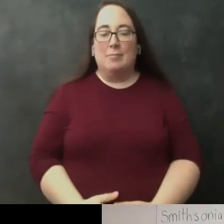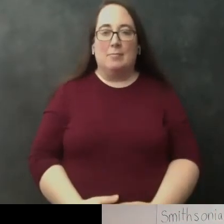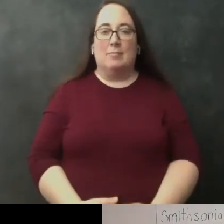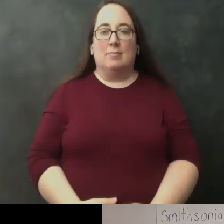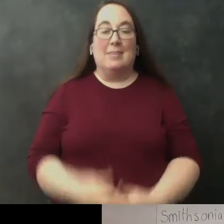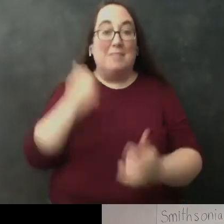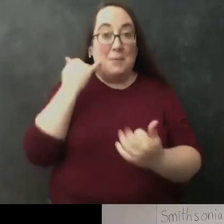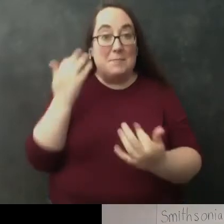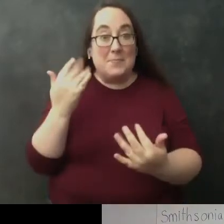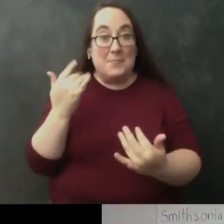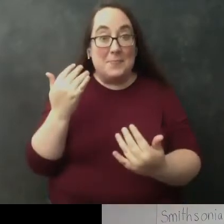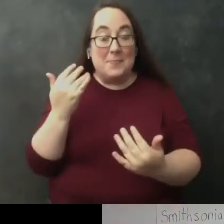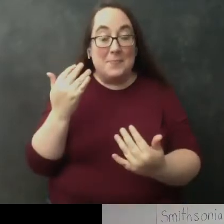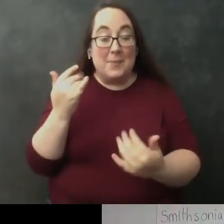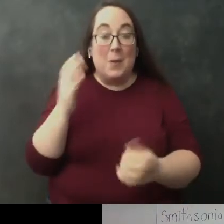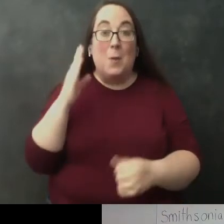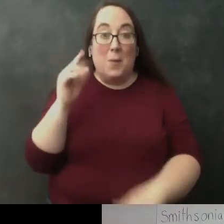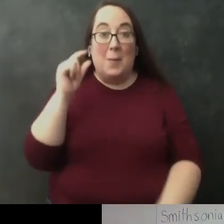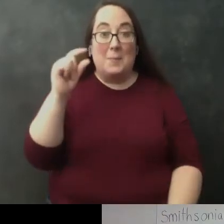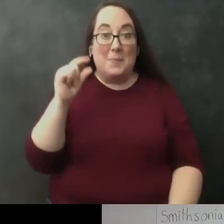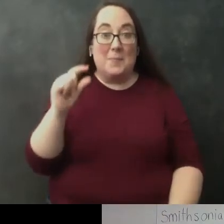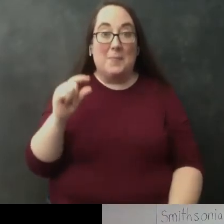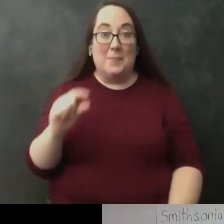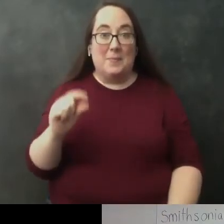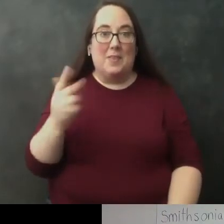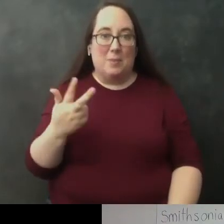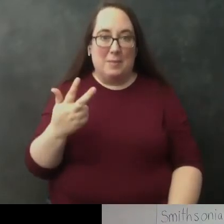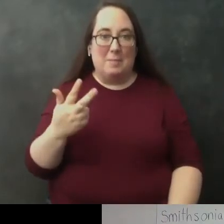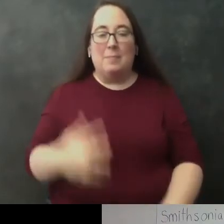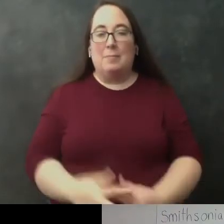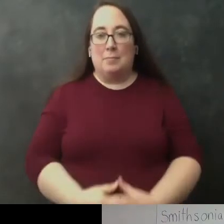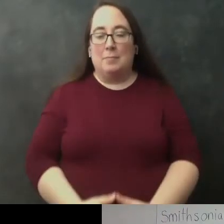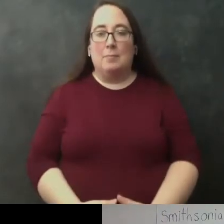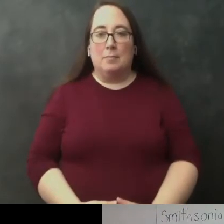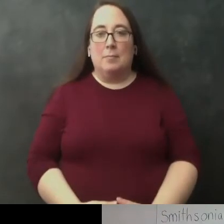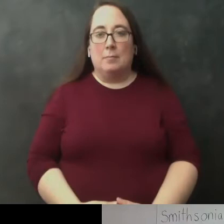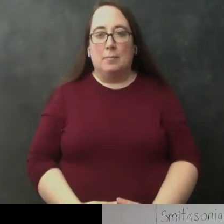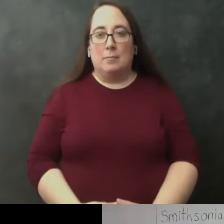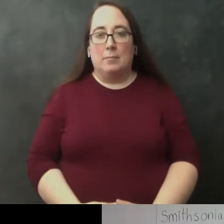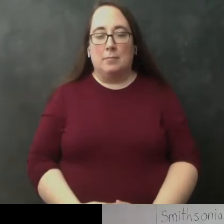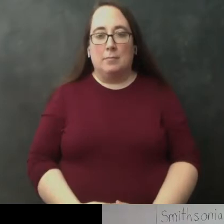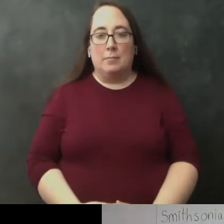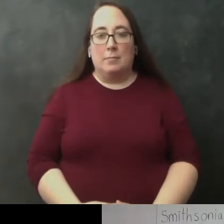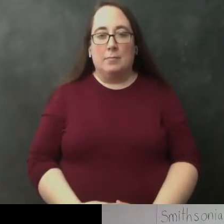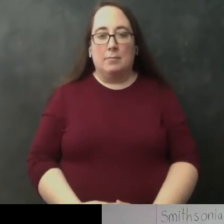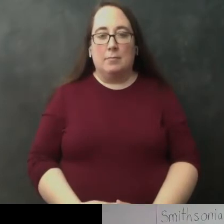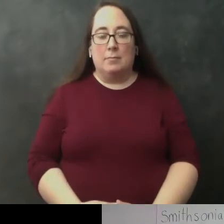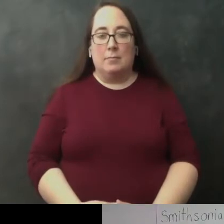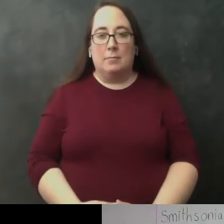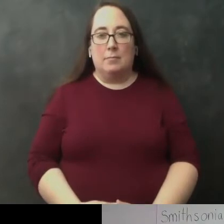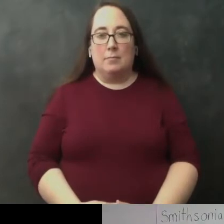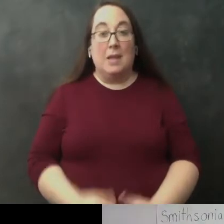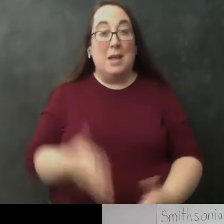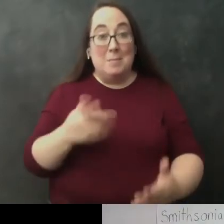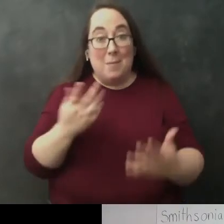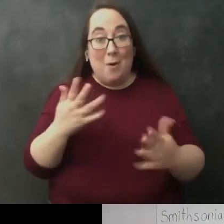a little bit longer, eventually, just a couple minutes and those 3 layers will start to form. Some of you might already have the 3